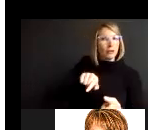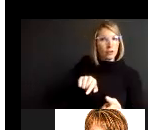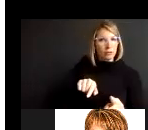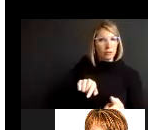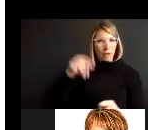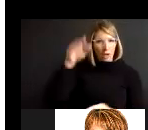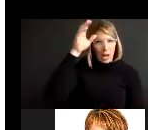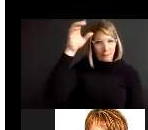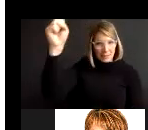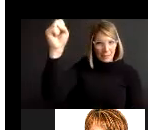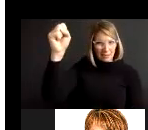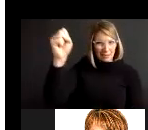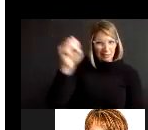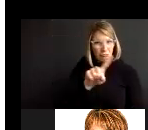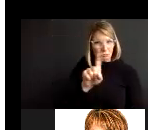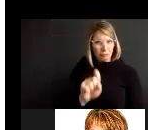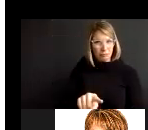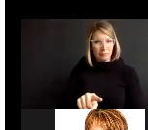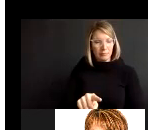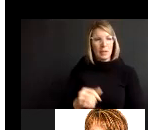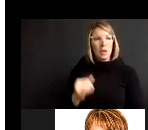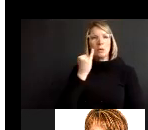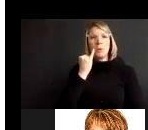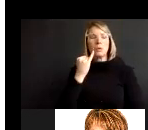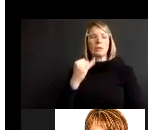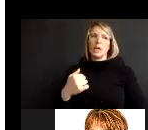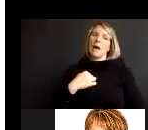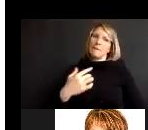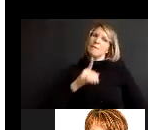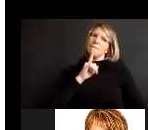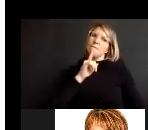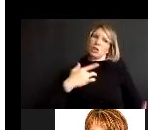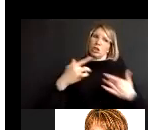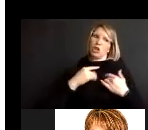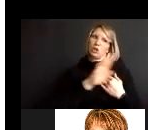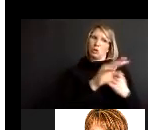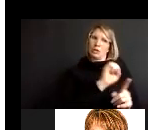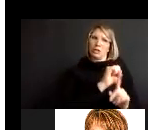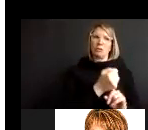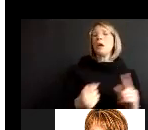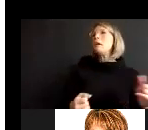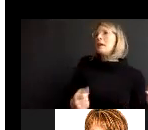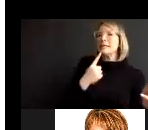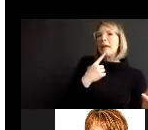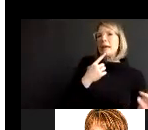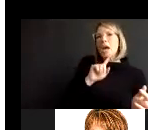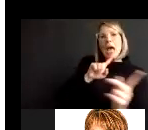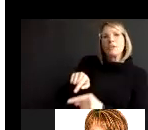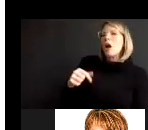up that they're very concerned with the situation, and the person responds that they say, well, I don't need heat or windows, I'm